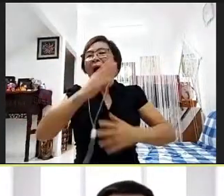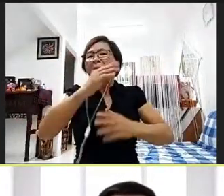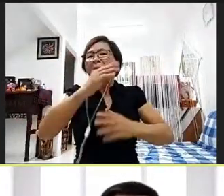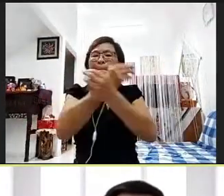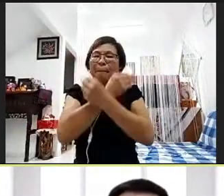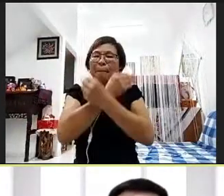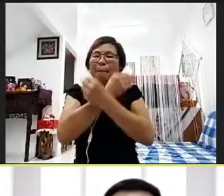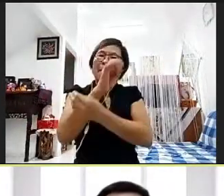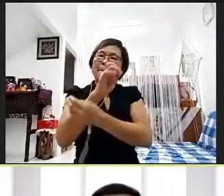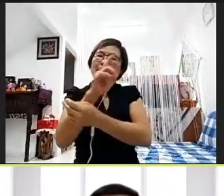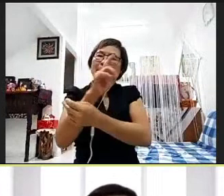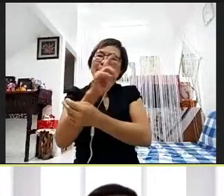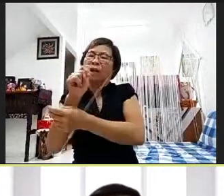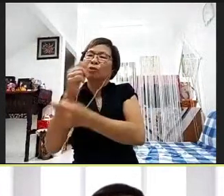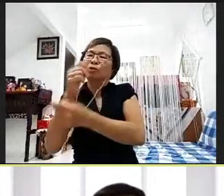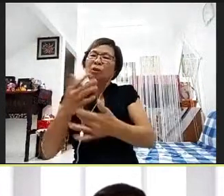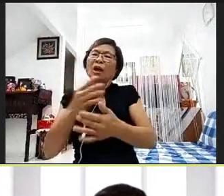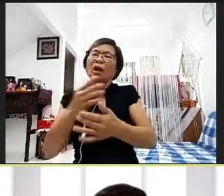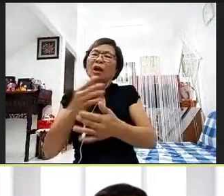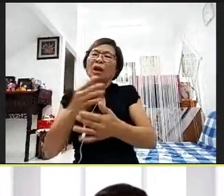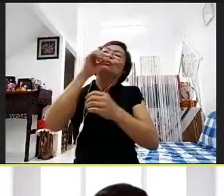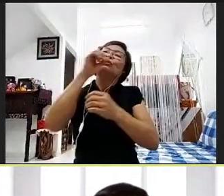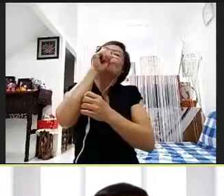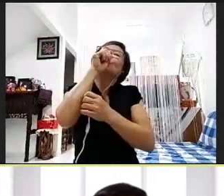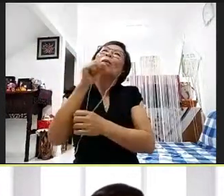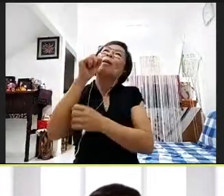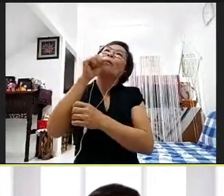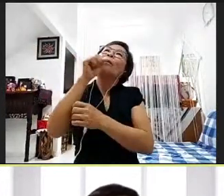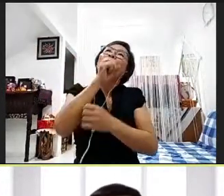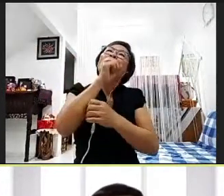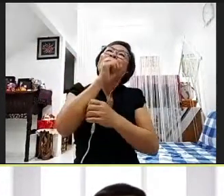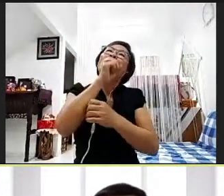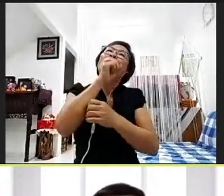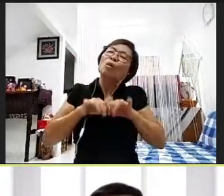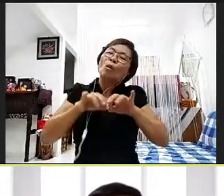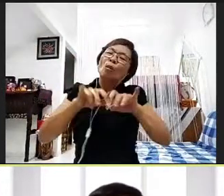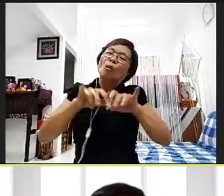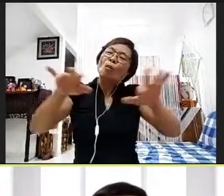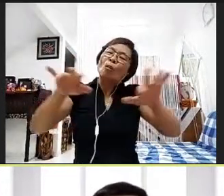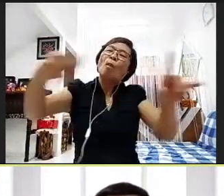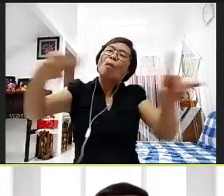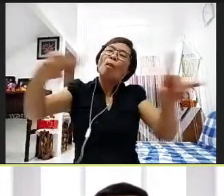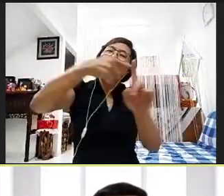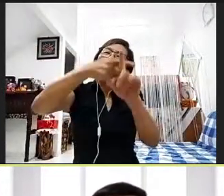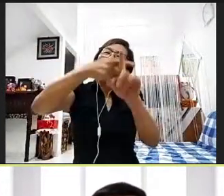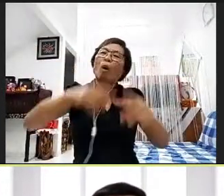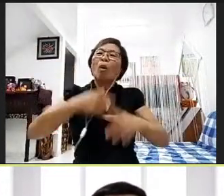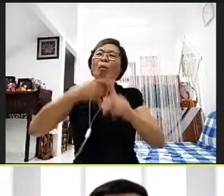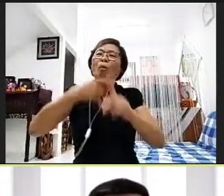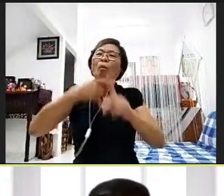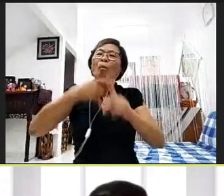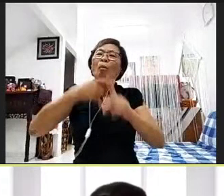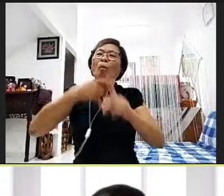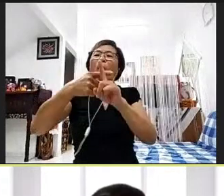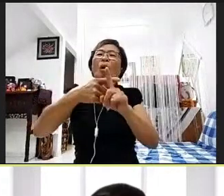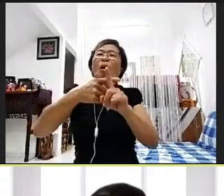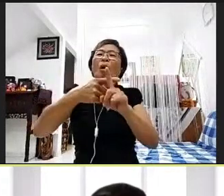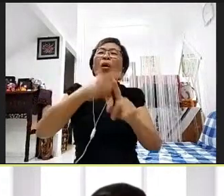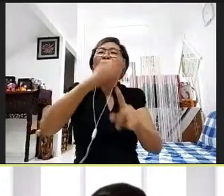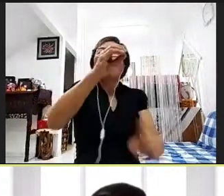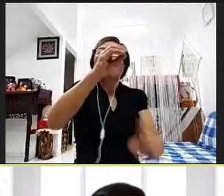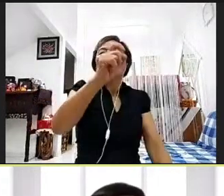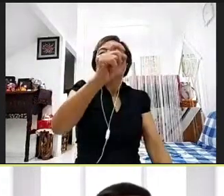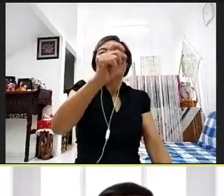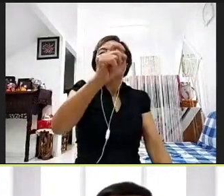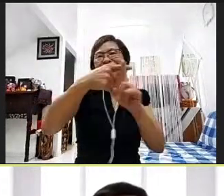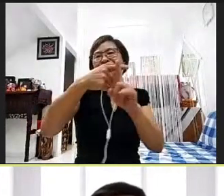a song, we're already radiating loving kindness. We activate certain positive neurohormones in the body, like the oxytocin,